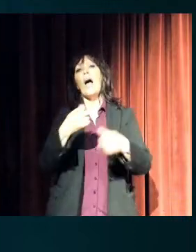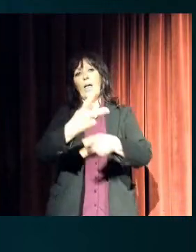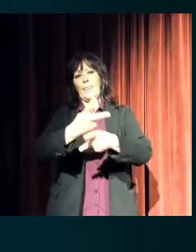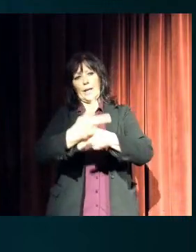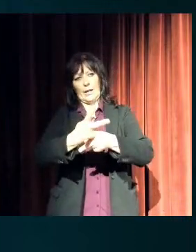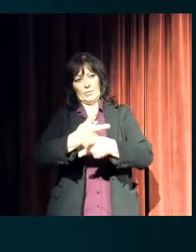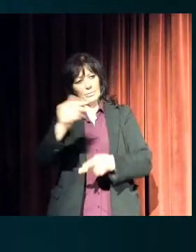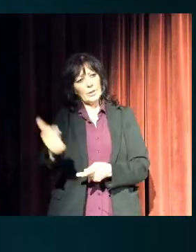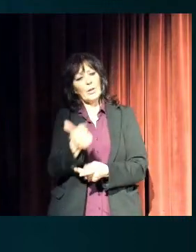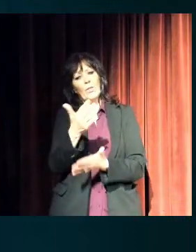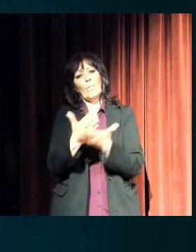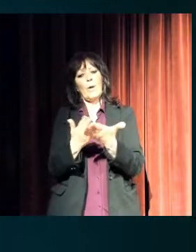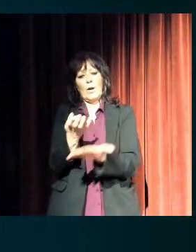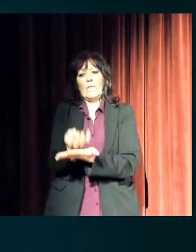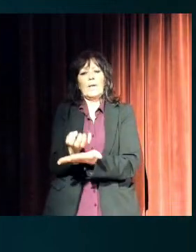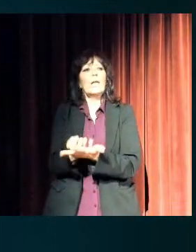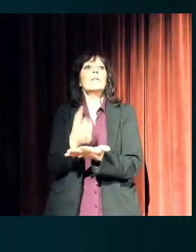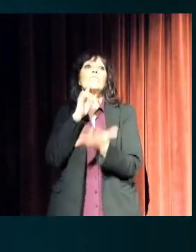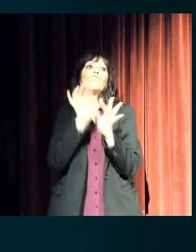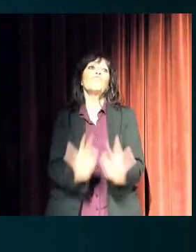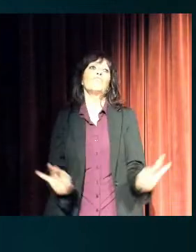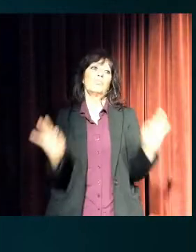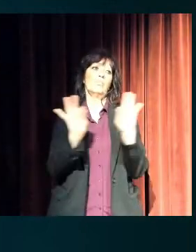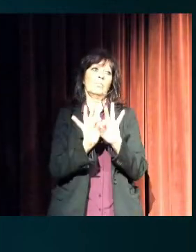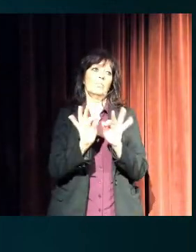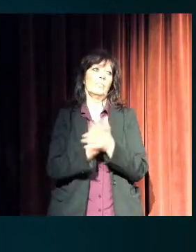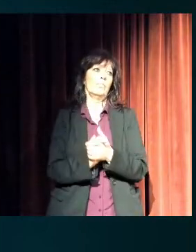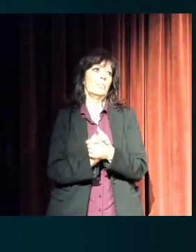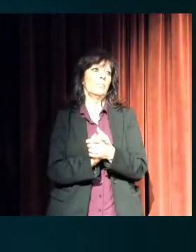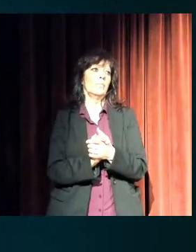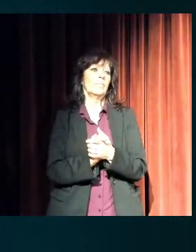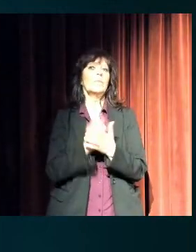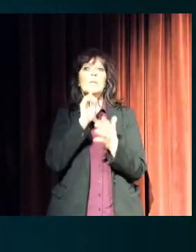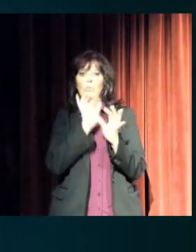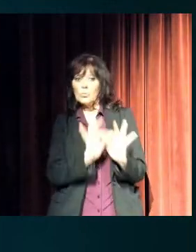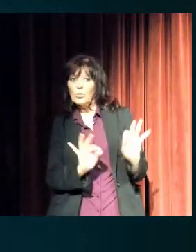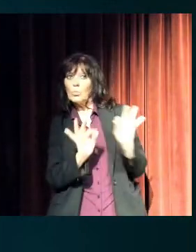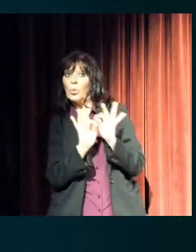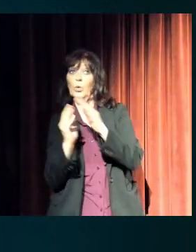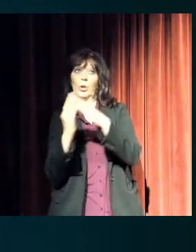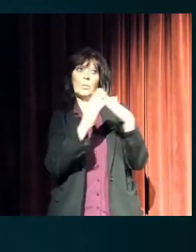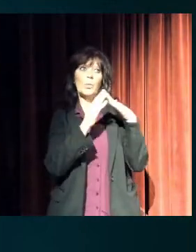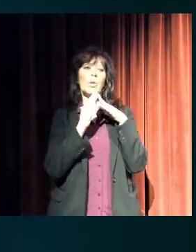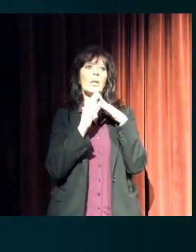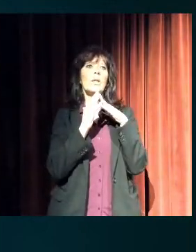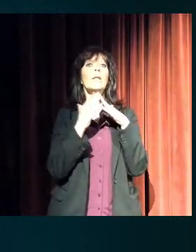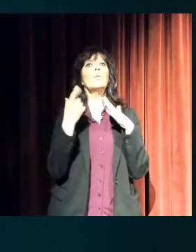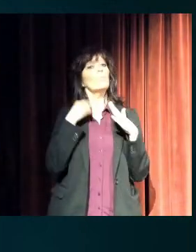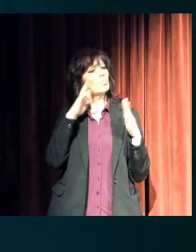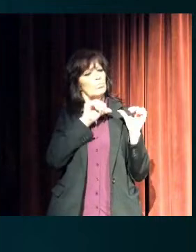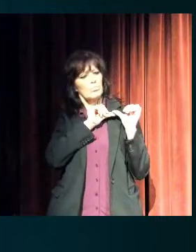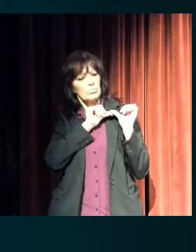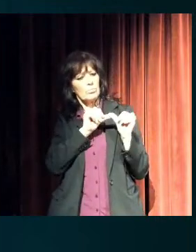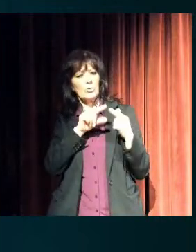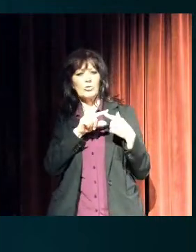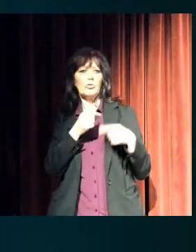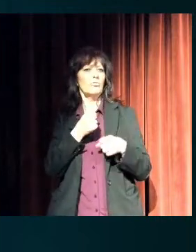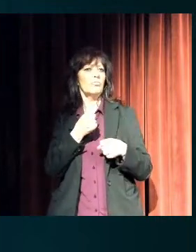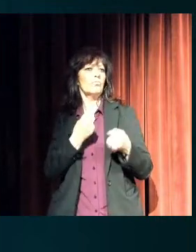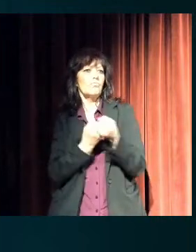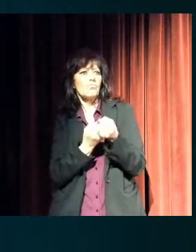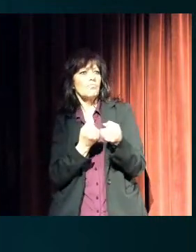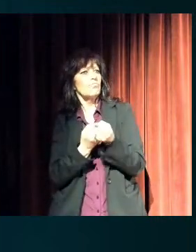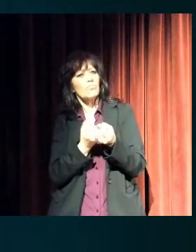another sector of our economy that is critically important. It is important to our community and one that we will continue to strengthen in